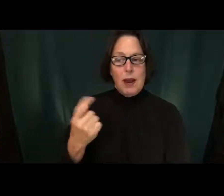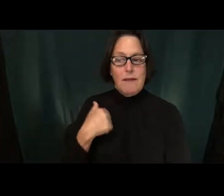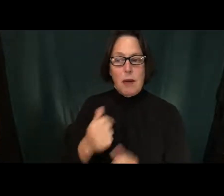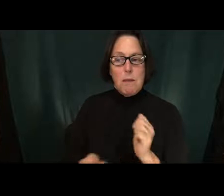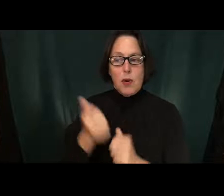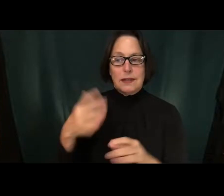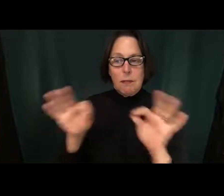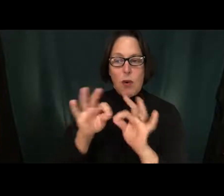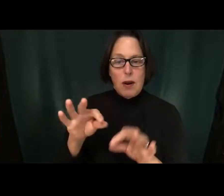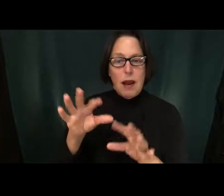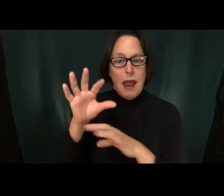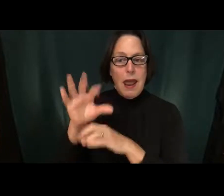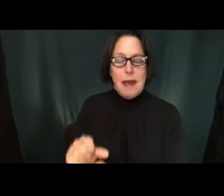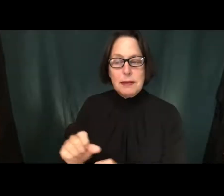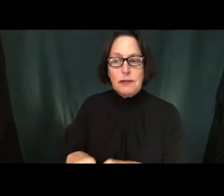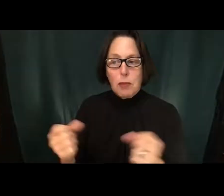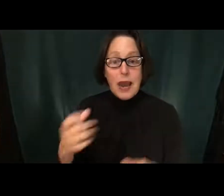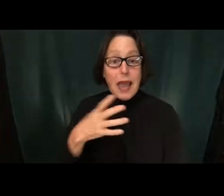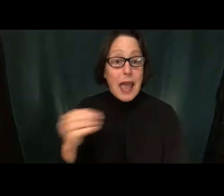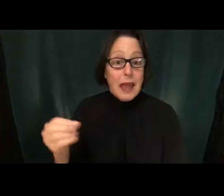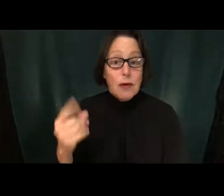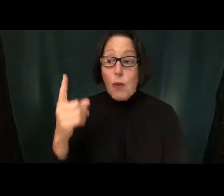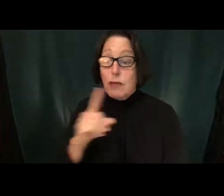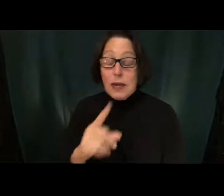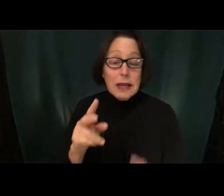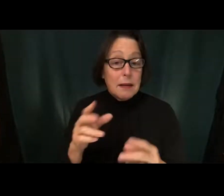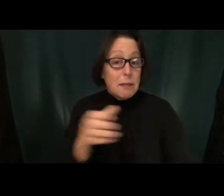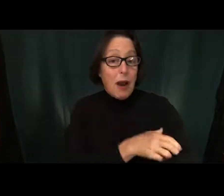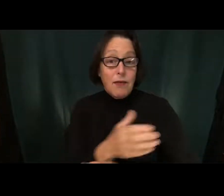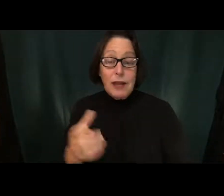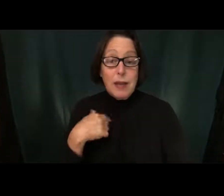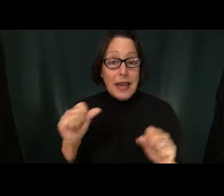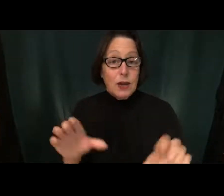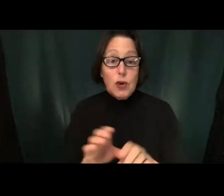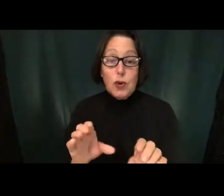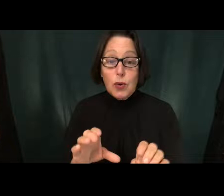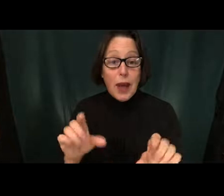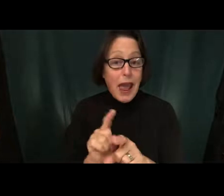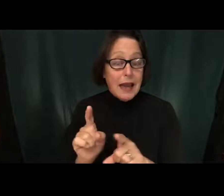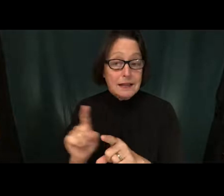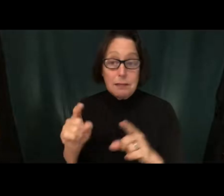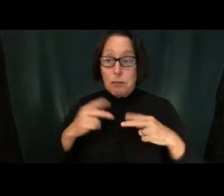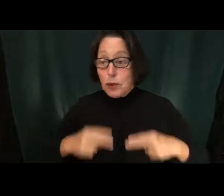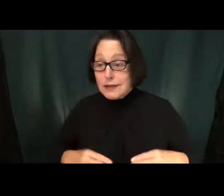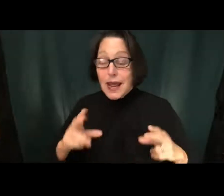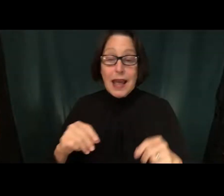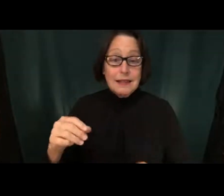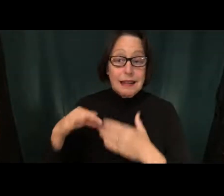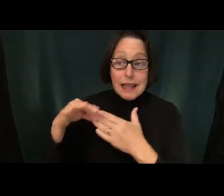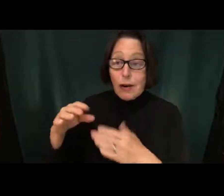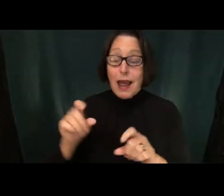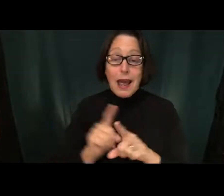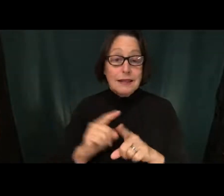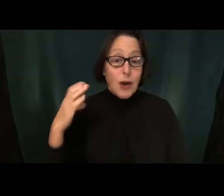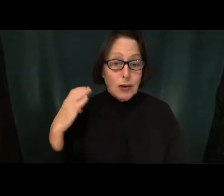can break and one of the most powerful things that we can do as human beings, as leaders, as coaches. So I'm going to start off and